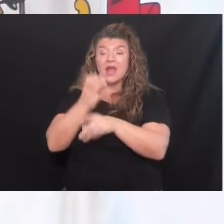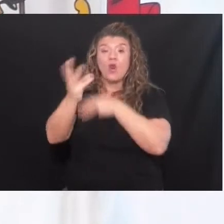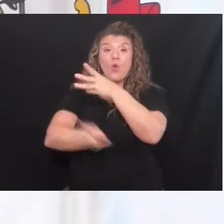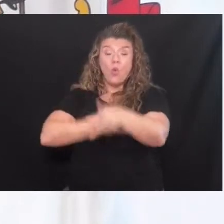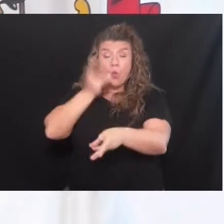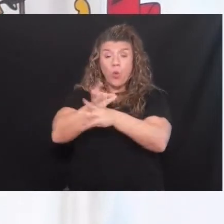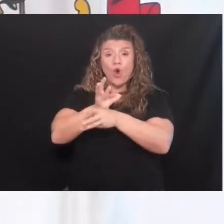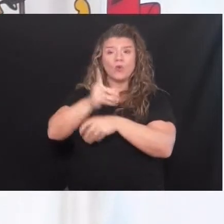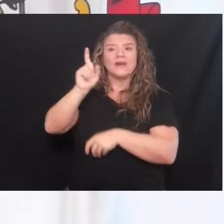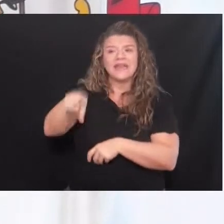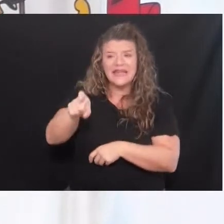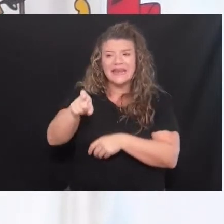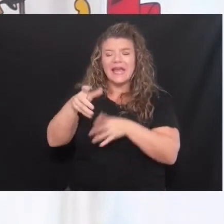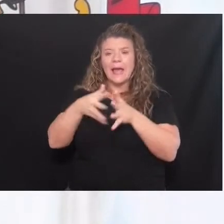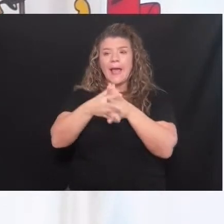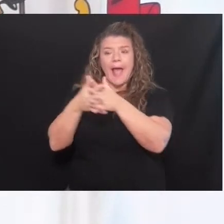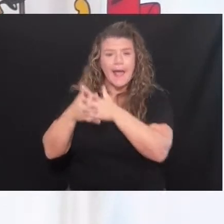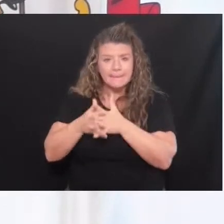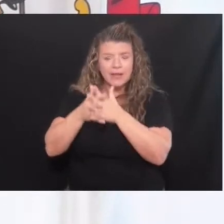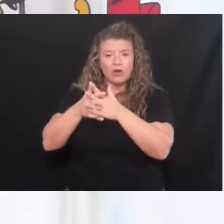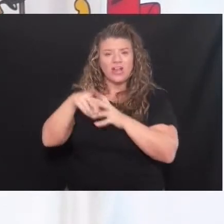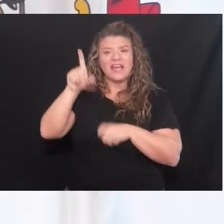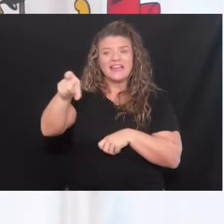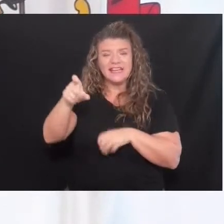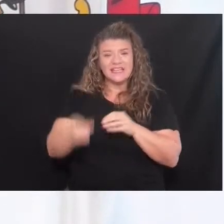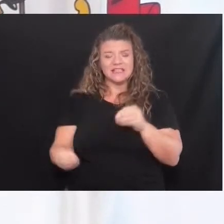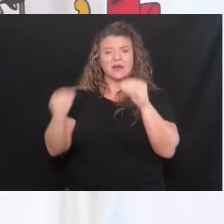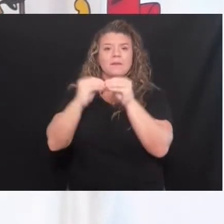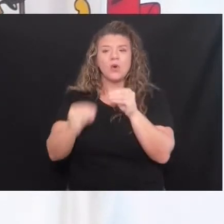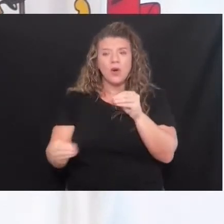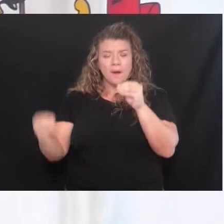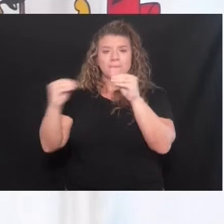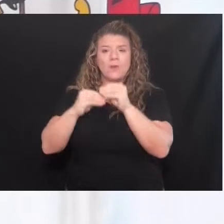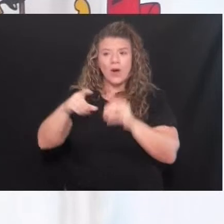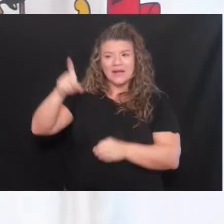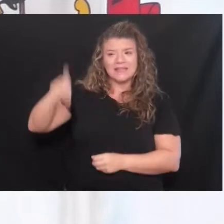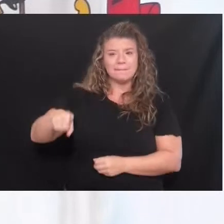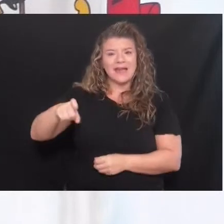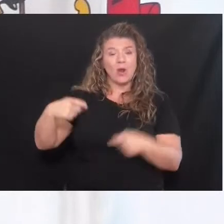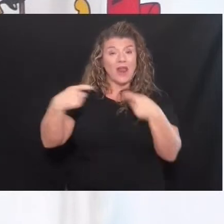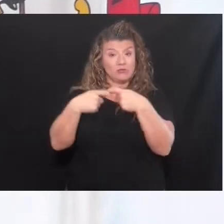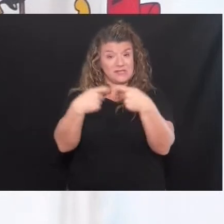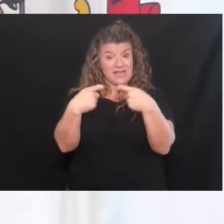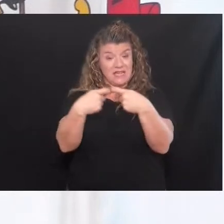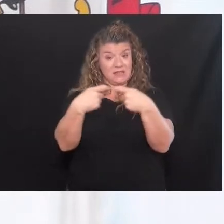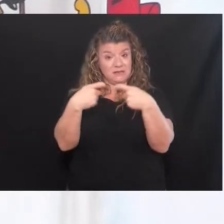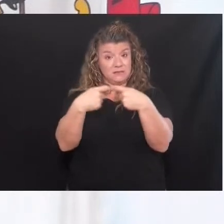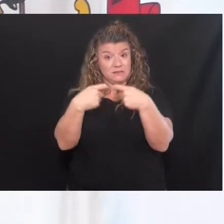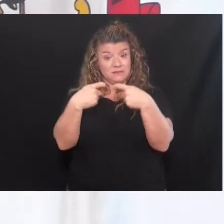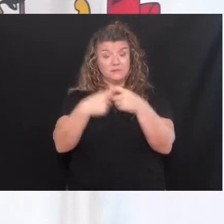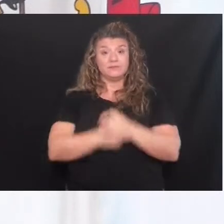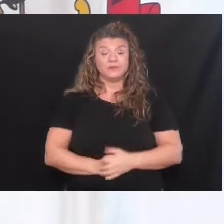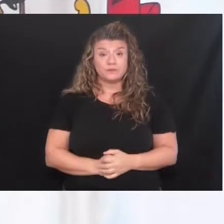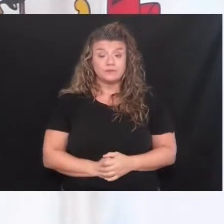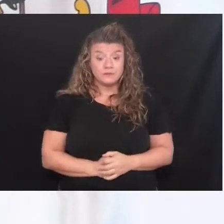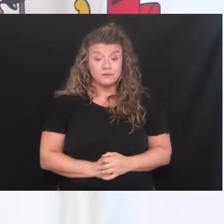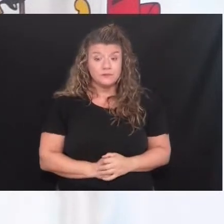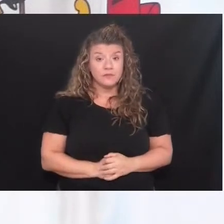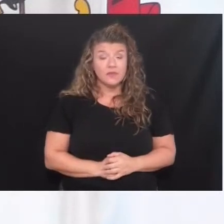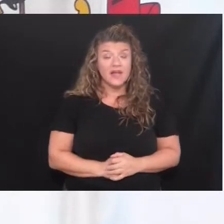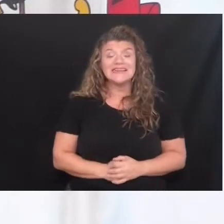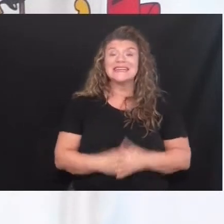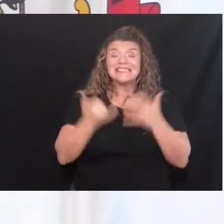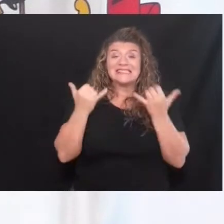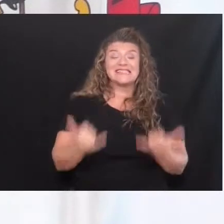to cry, and America too, for more and more of a demand on electricity, today,